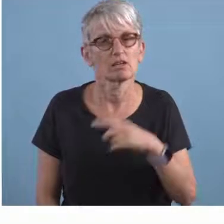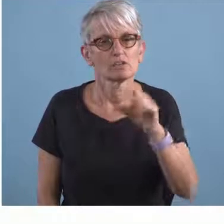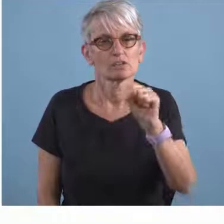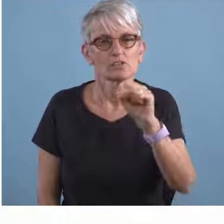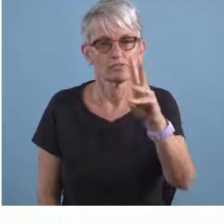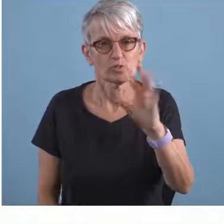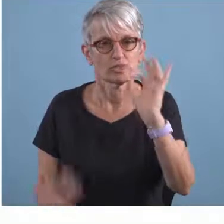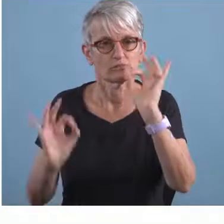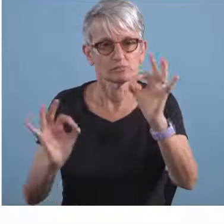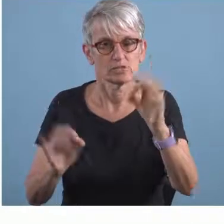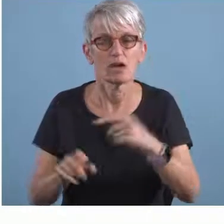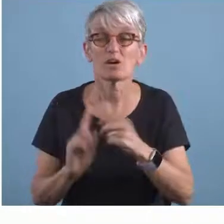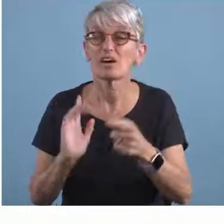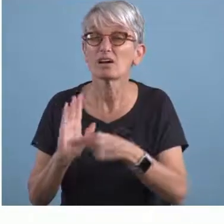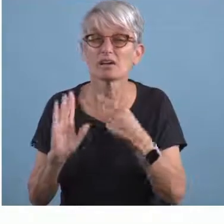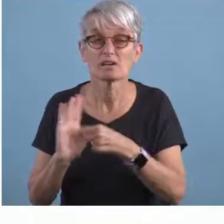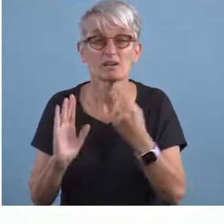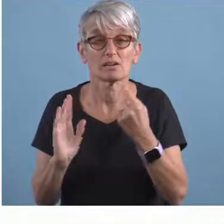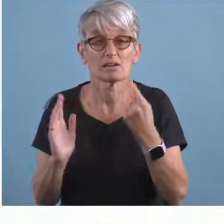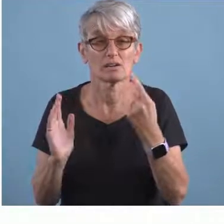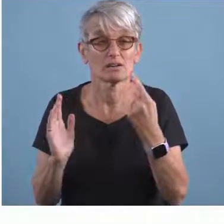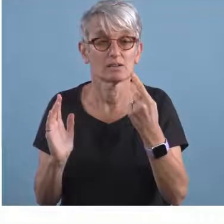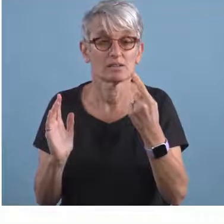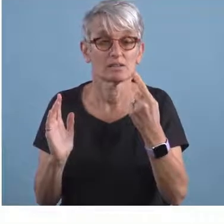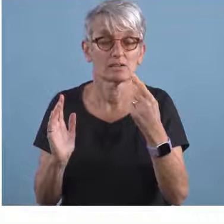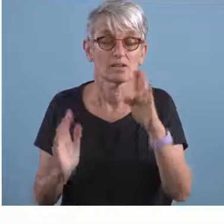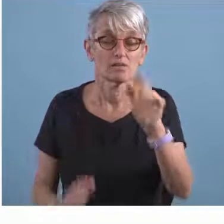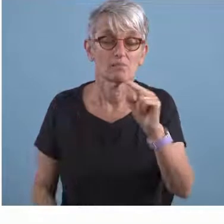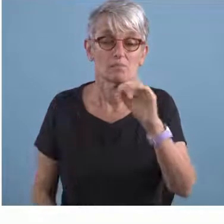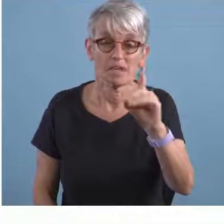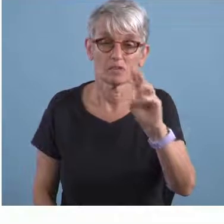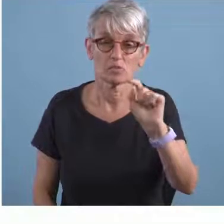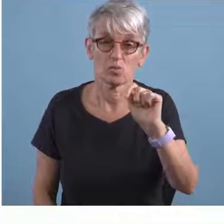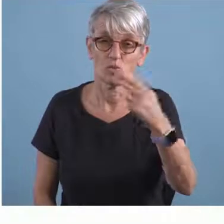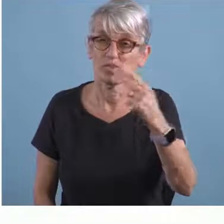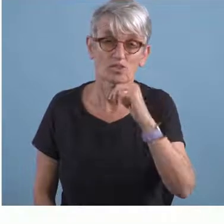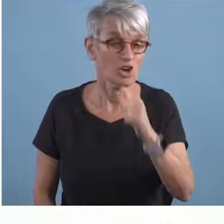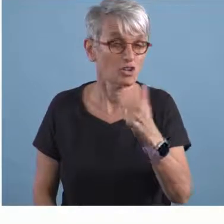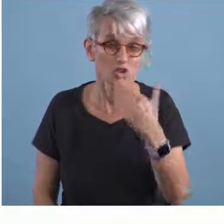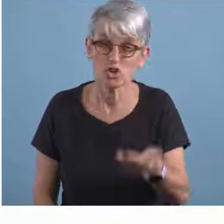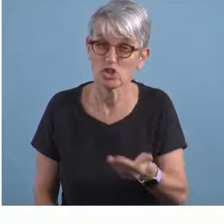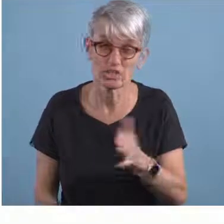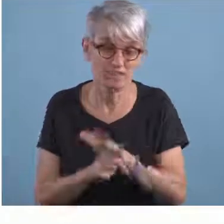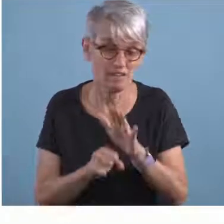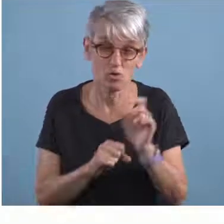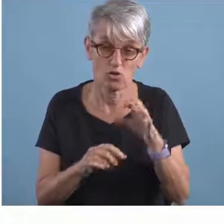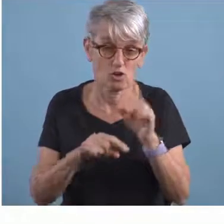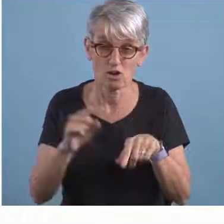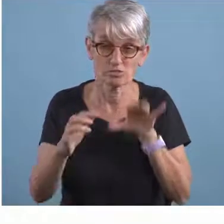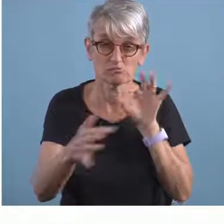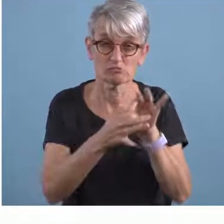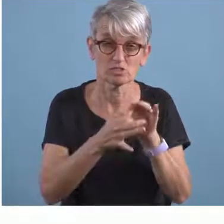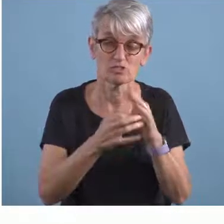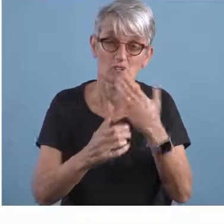but sometimes the bandwidth is not good enough or even accessible enough that to have a really